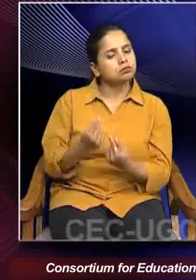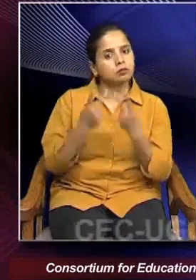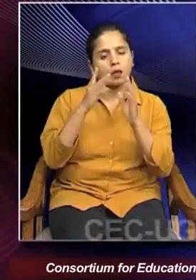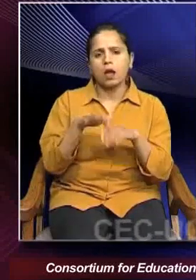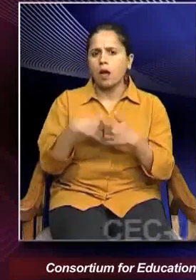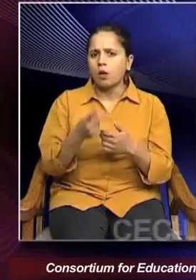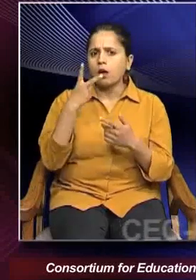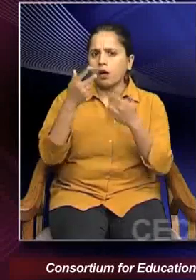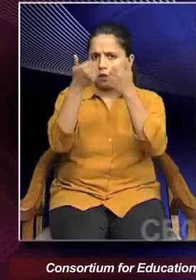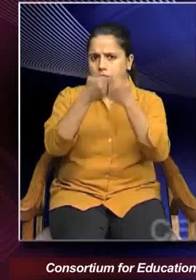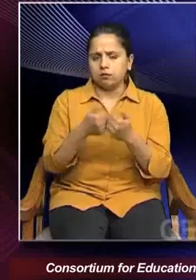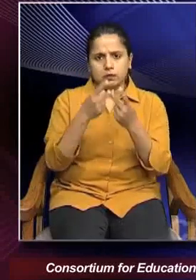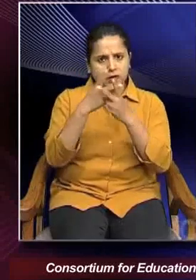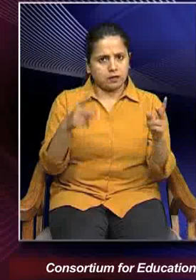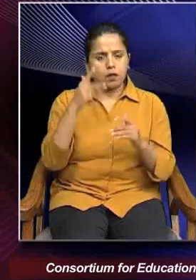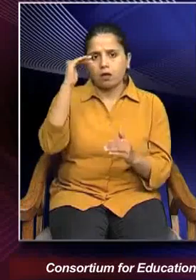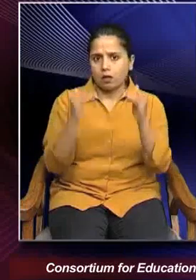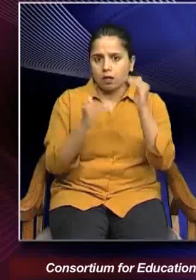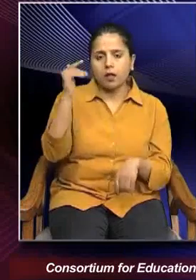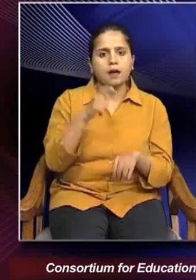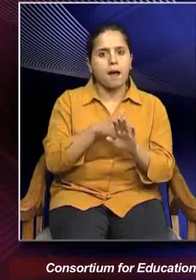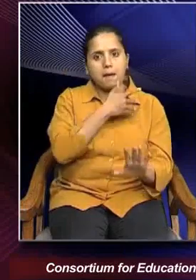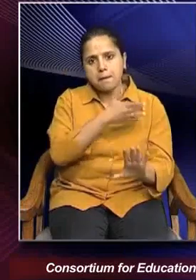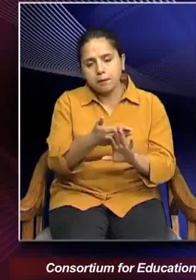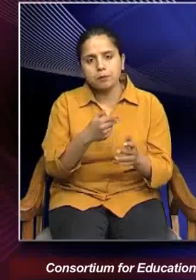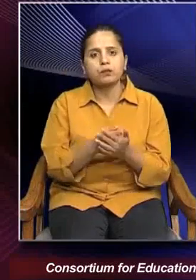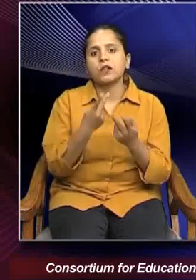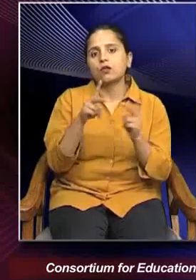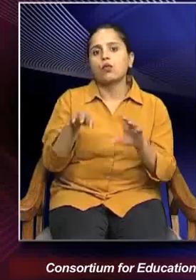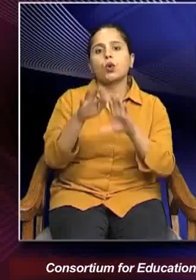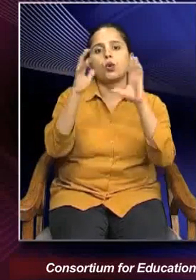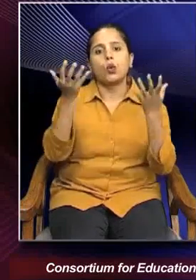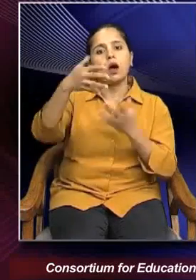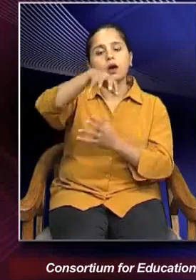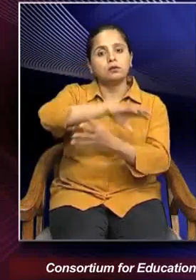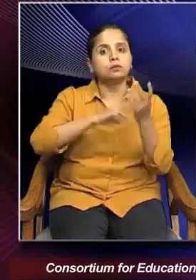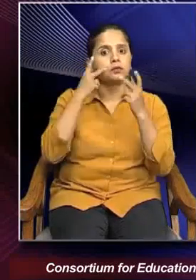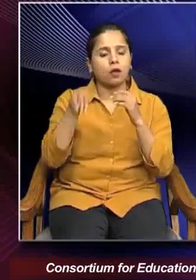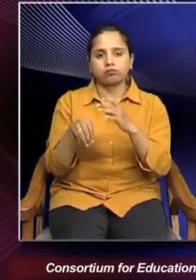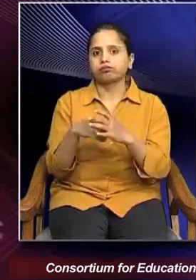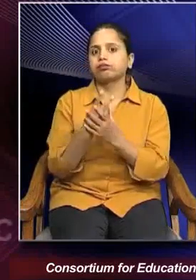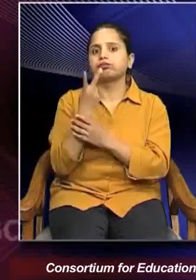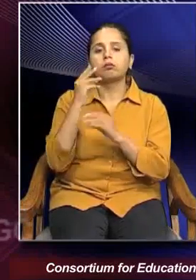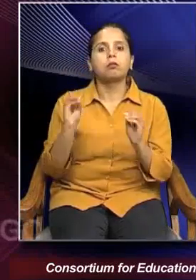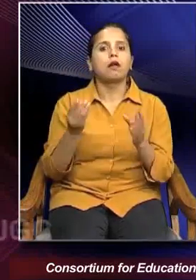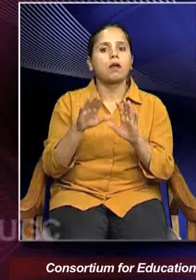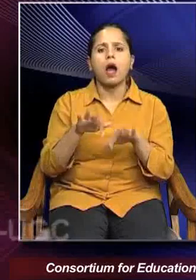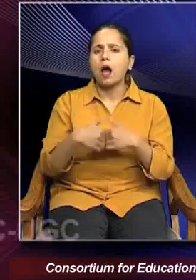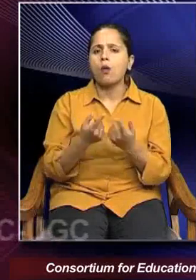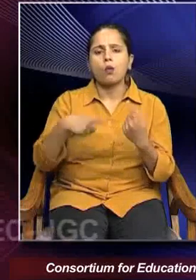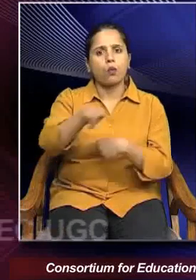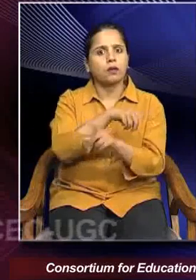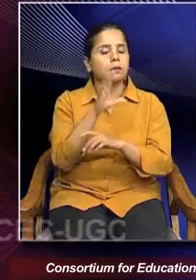different matrices of inequality over time and different parts of the world have evolved and how they play